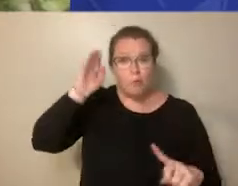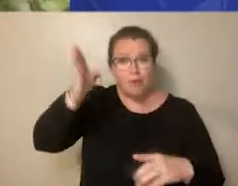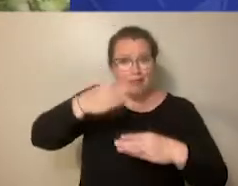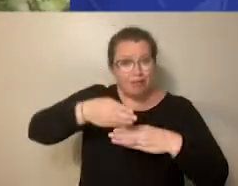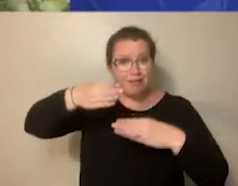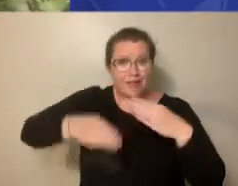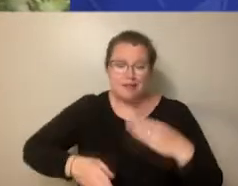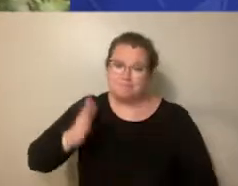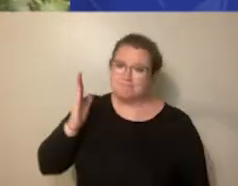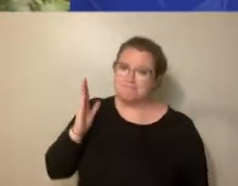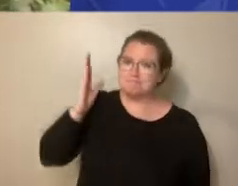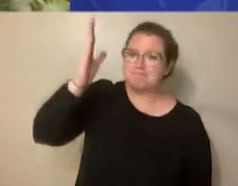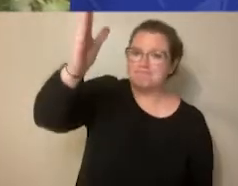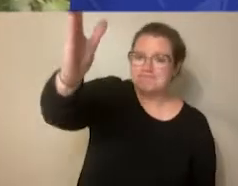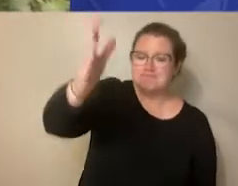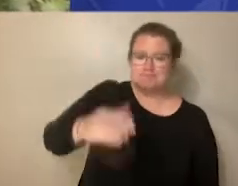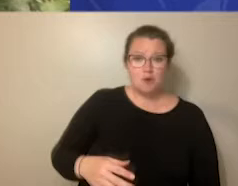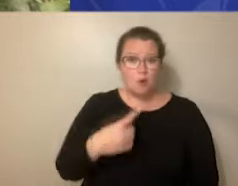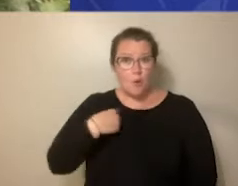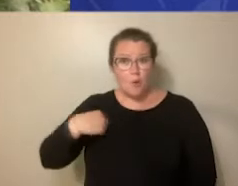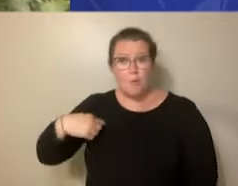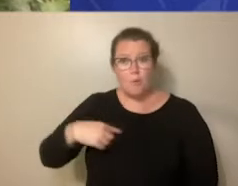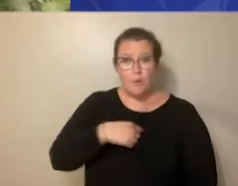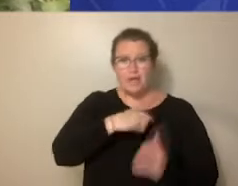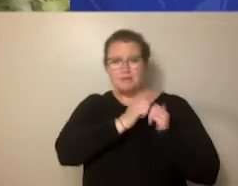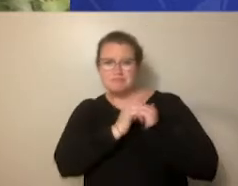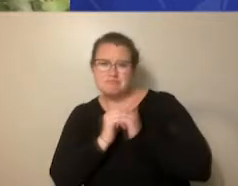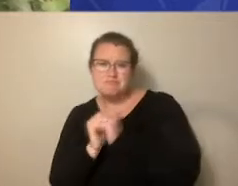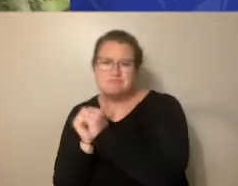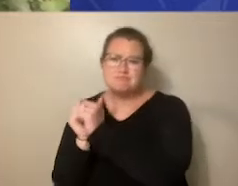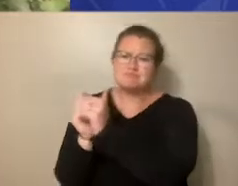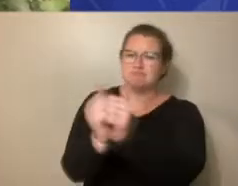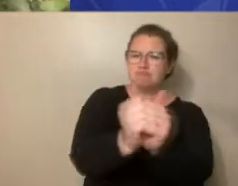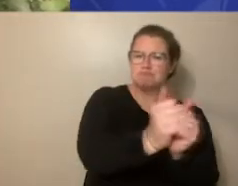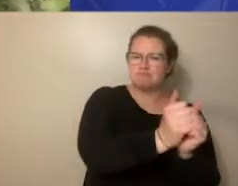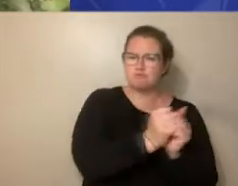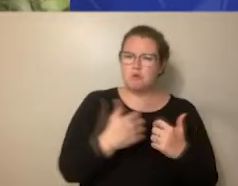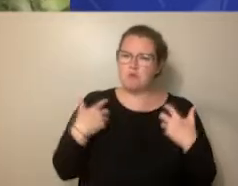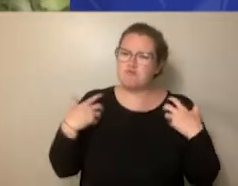We will stand together as one.